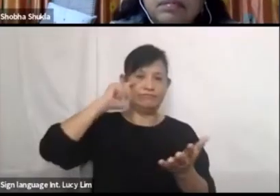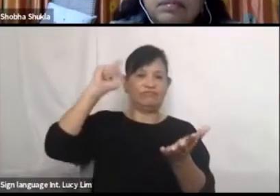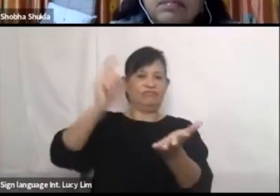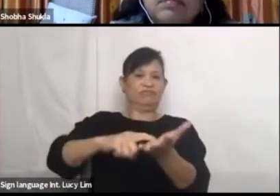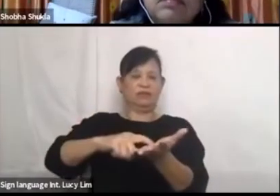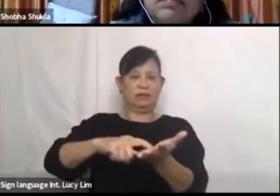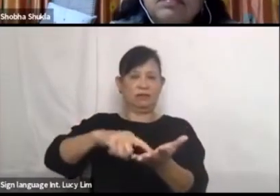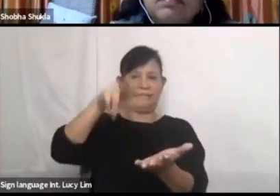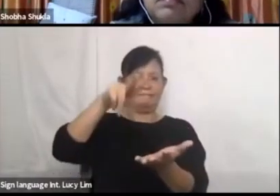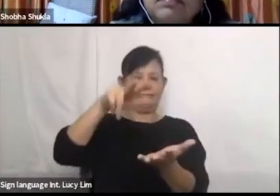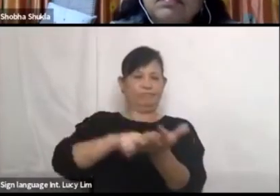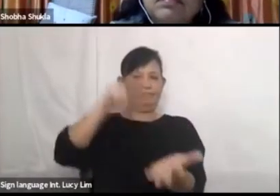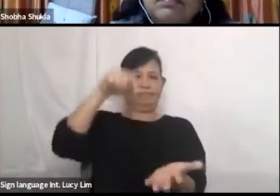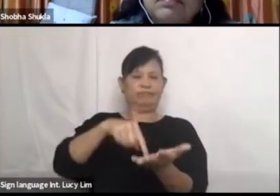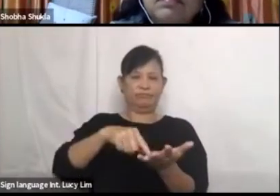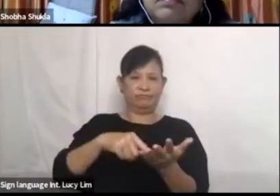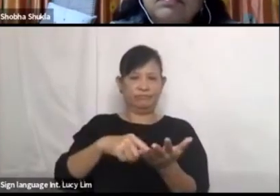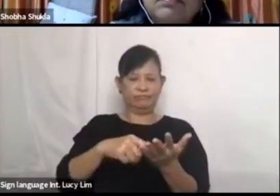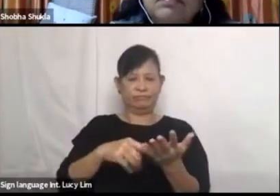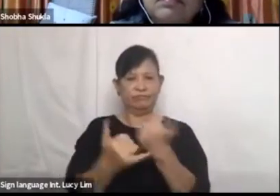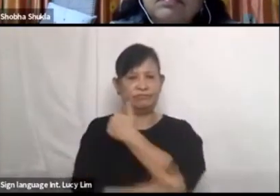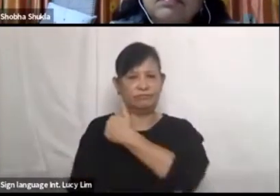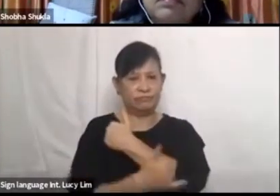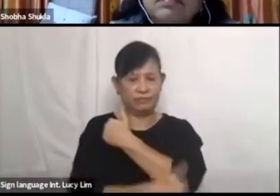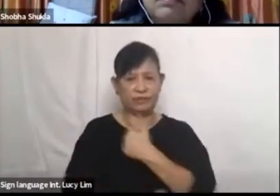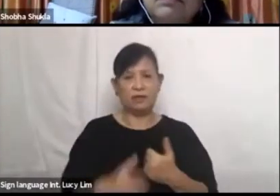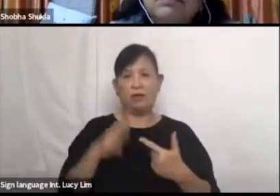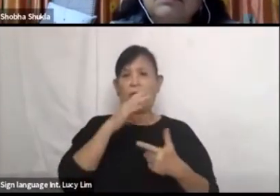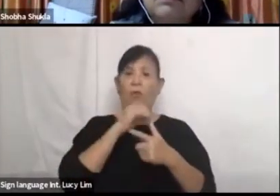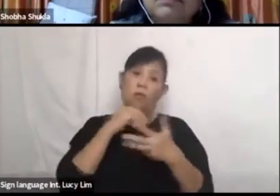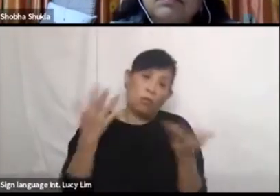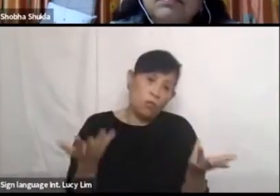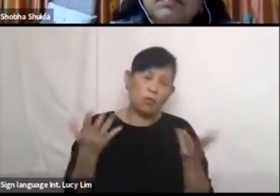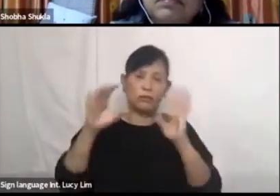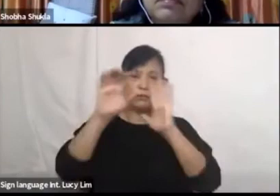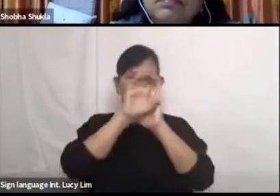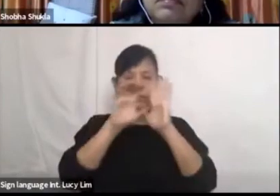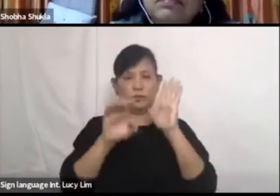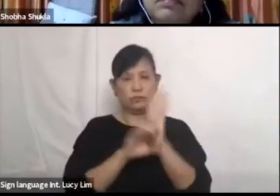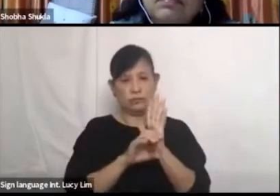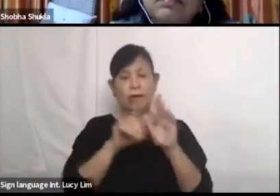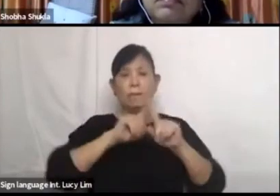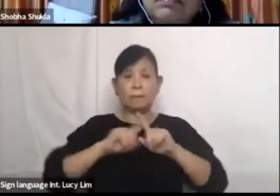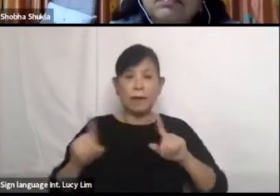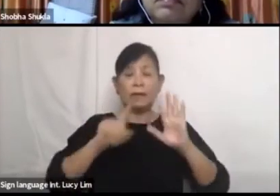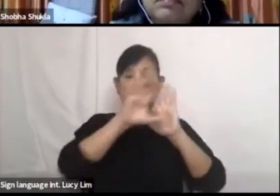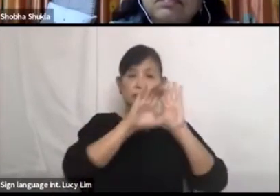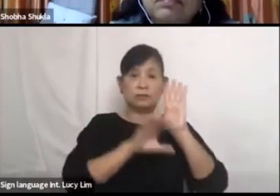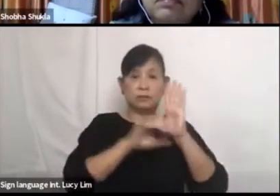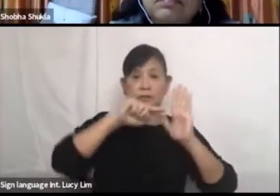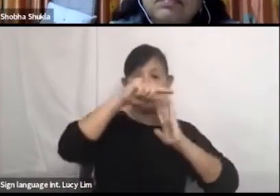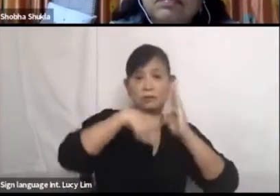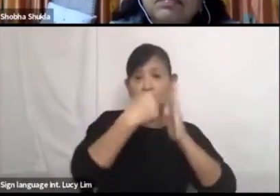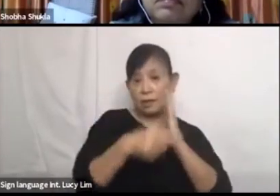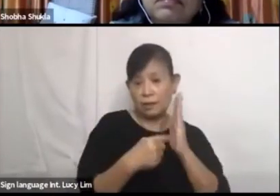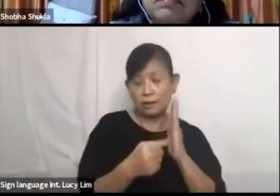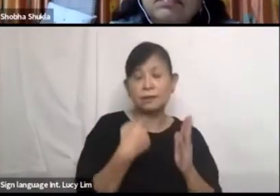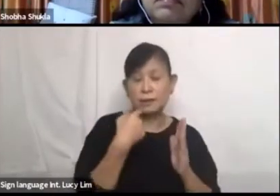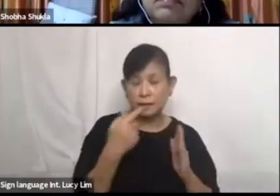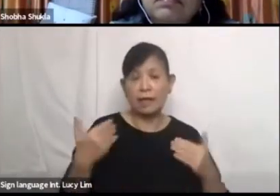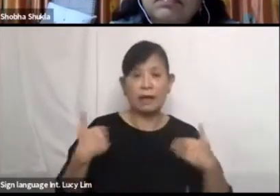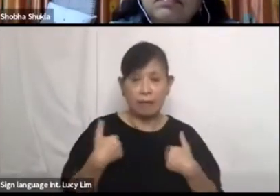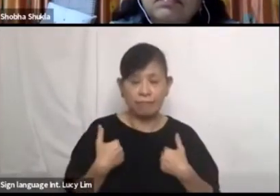recognized as an official language in the constitution itself, although the Sri Lankan constitution provides provisions